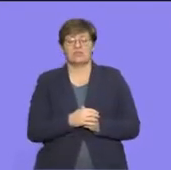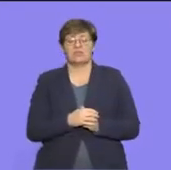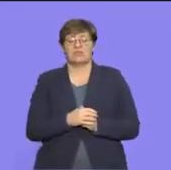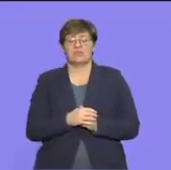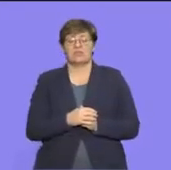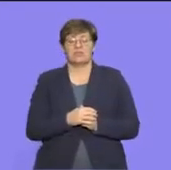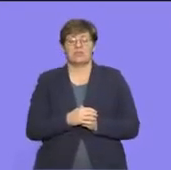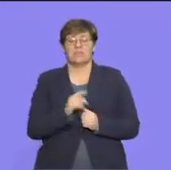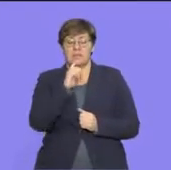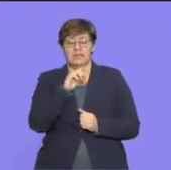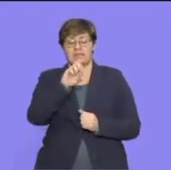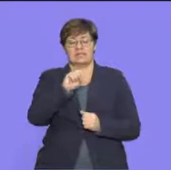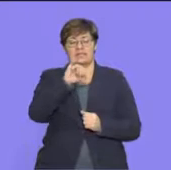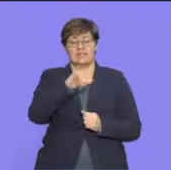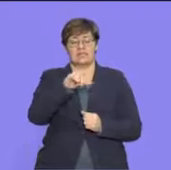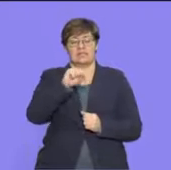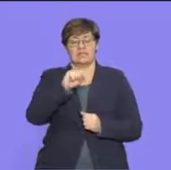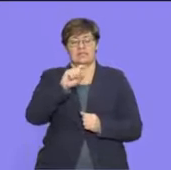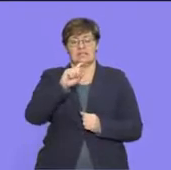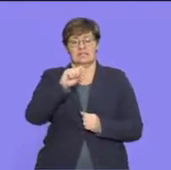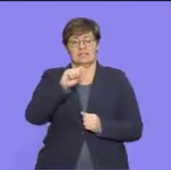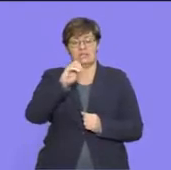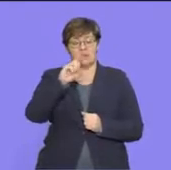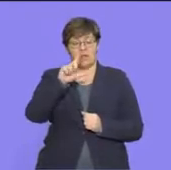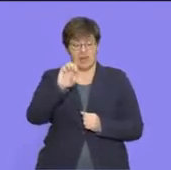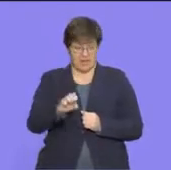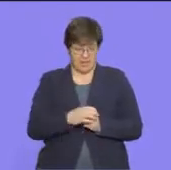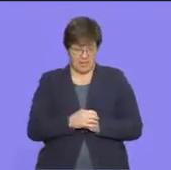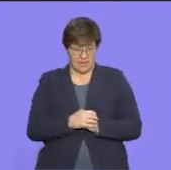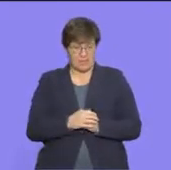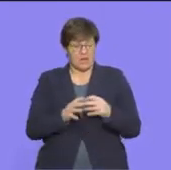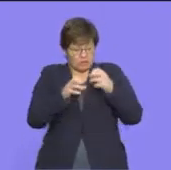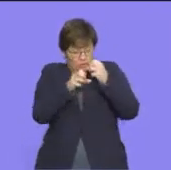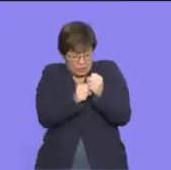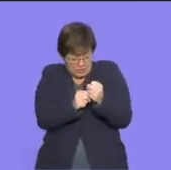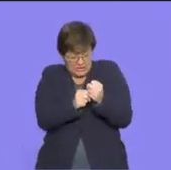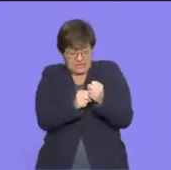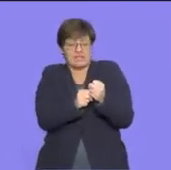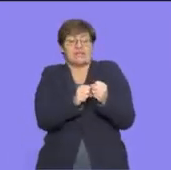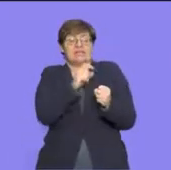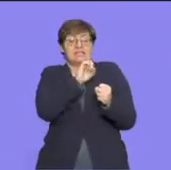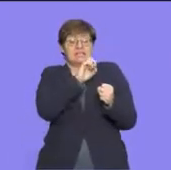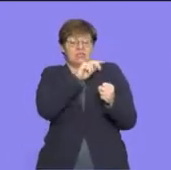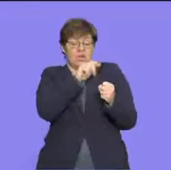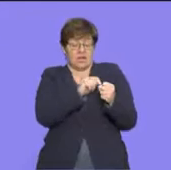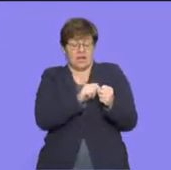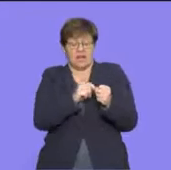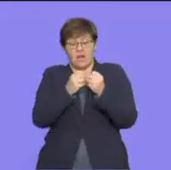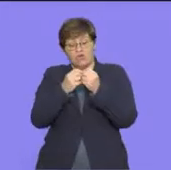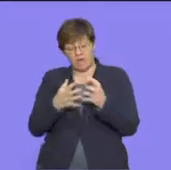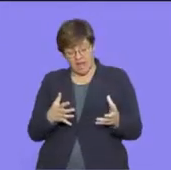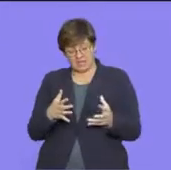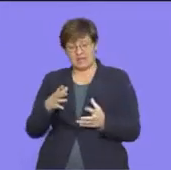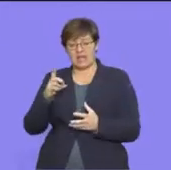is systole. So now have a look. So if I take the atria and I squeeze